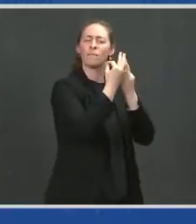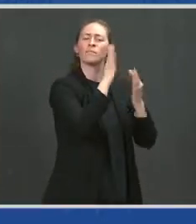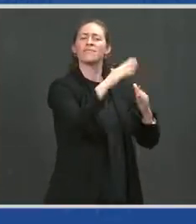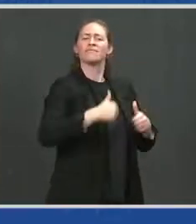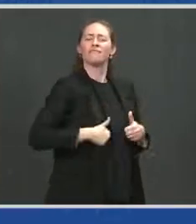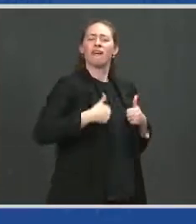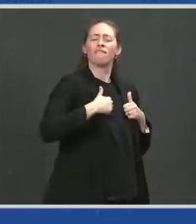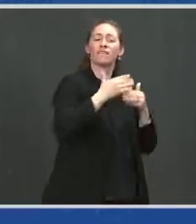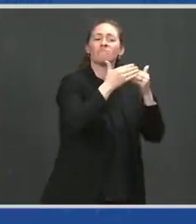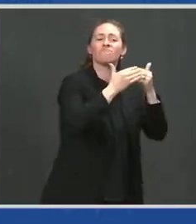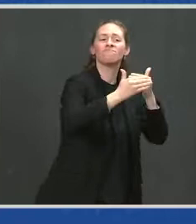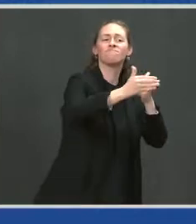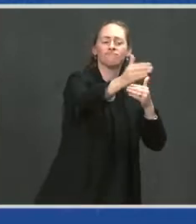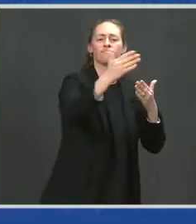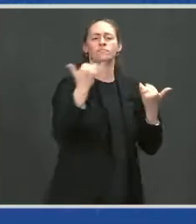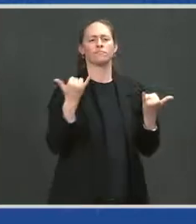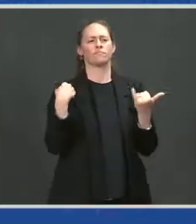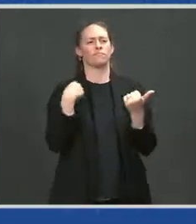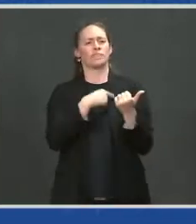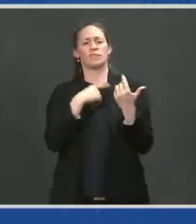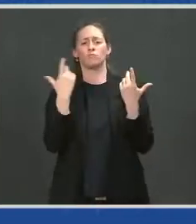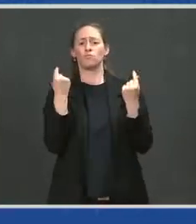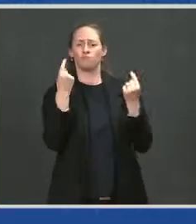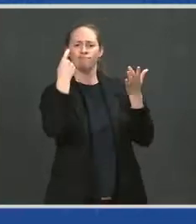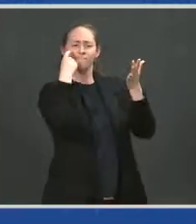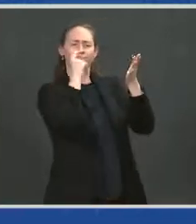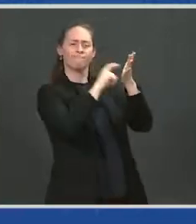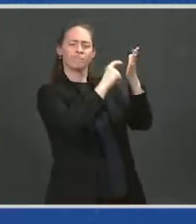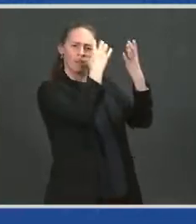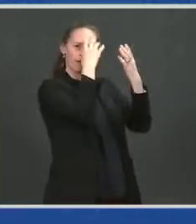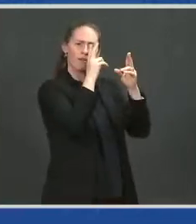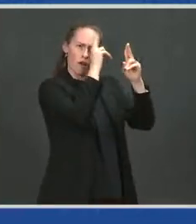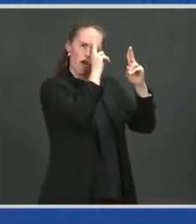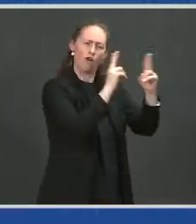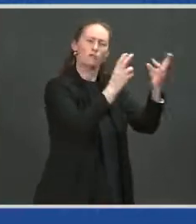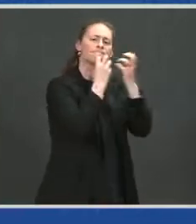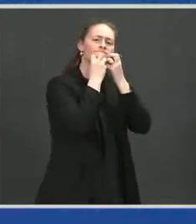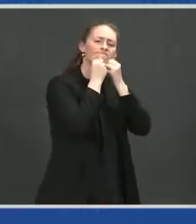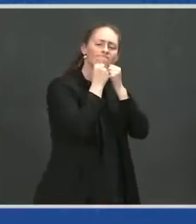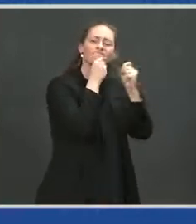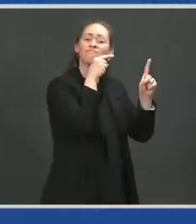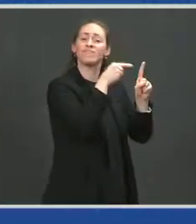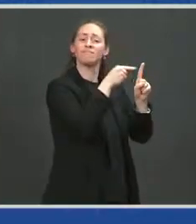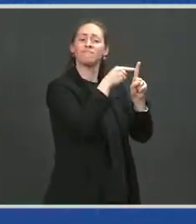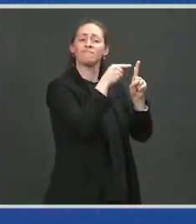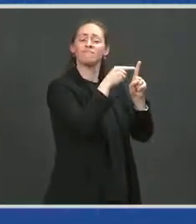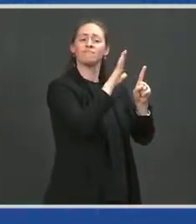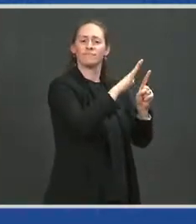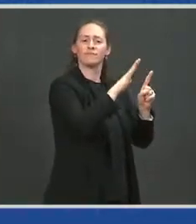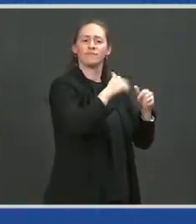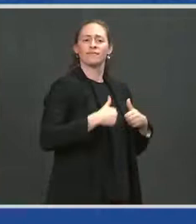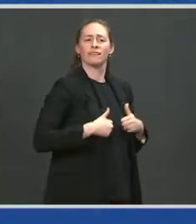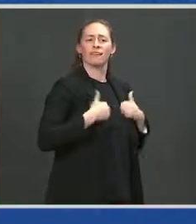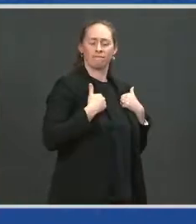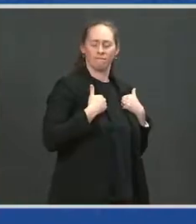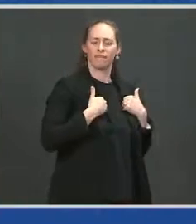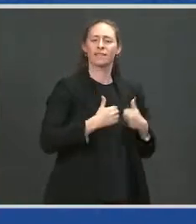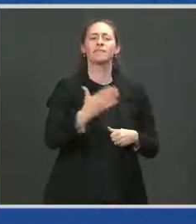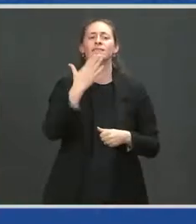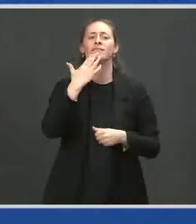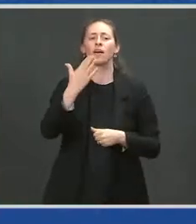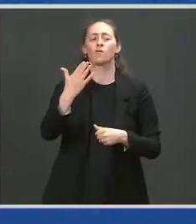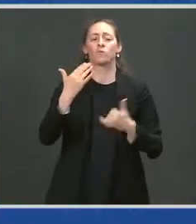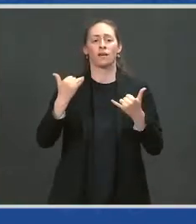is to honor it and to honor him. Thank you. And now it is my great honor